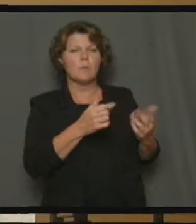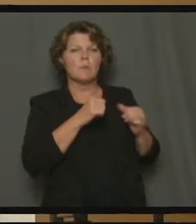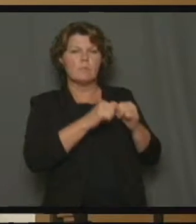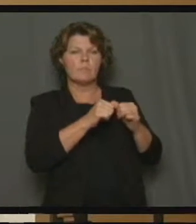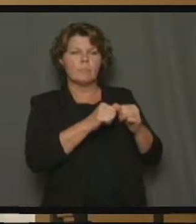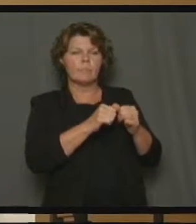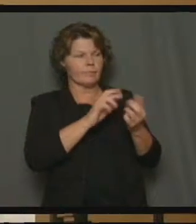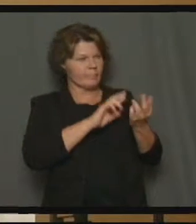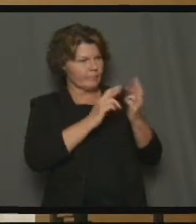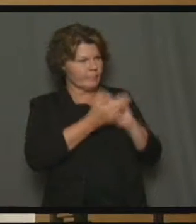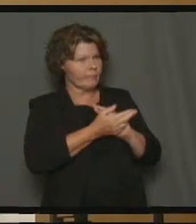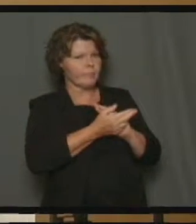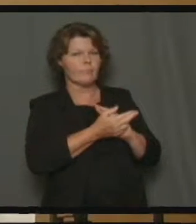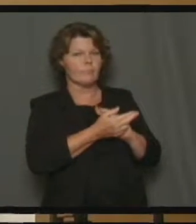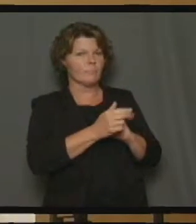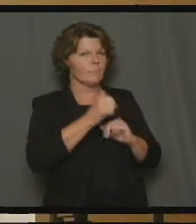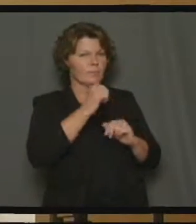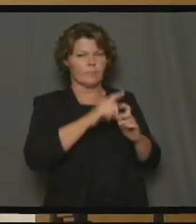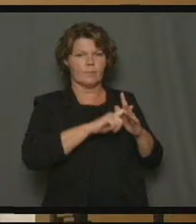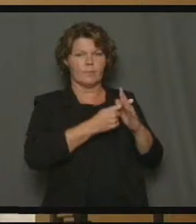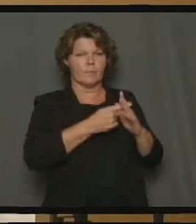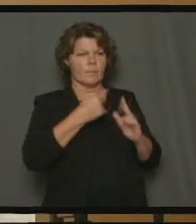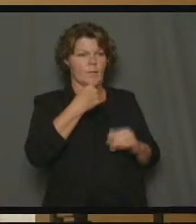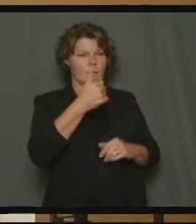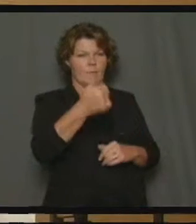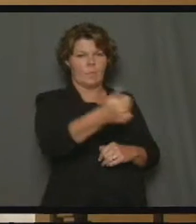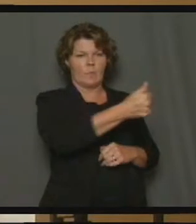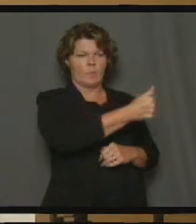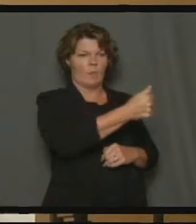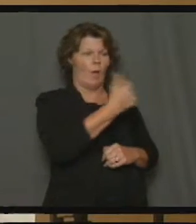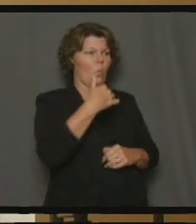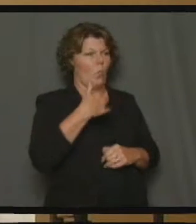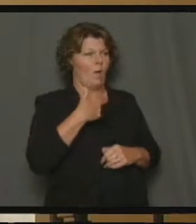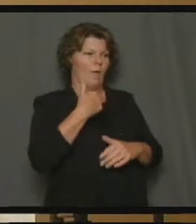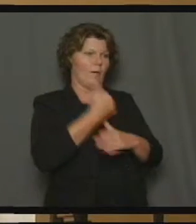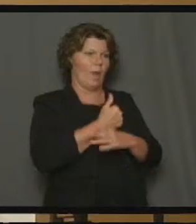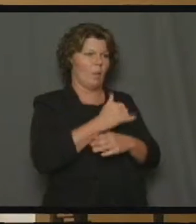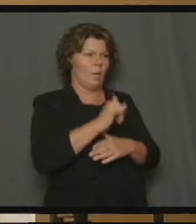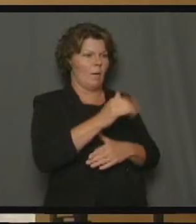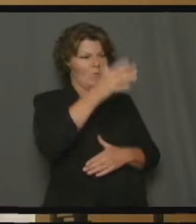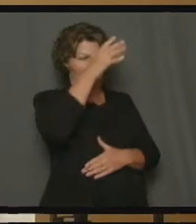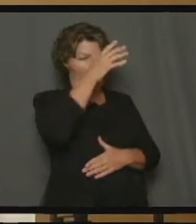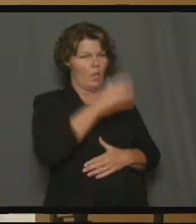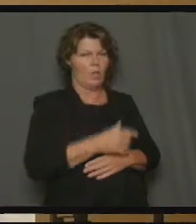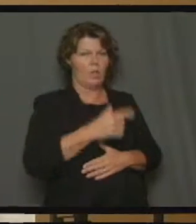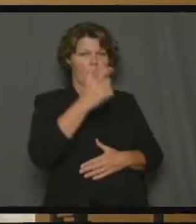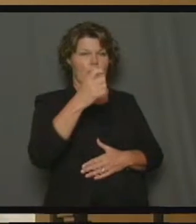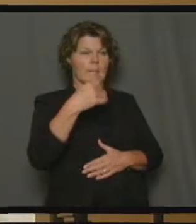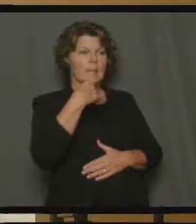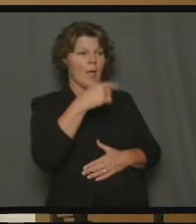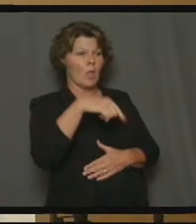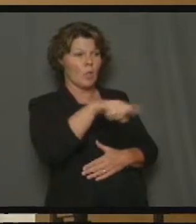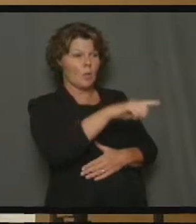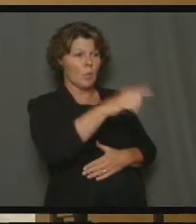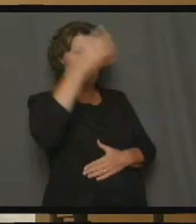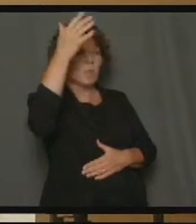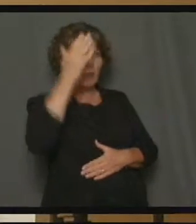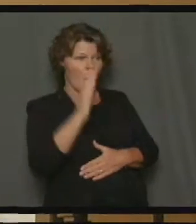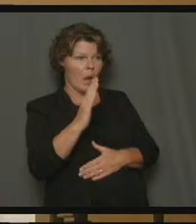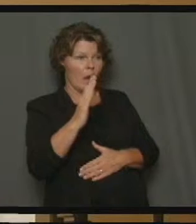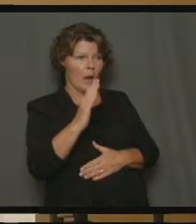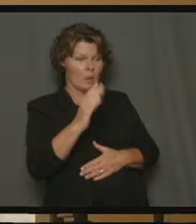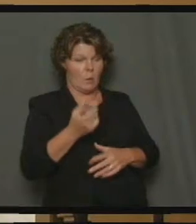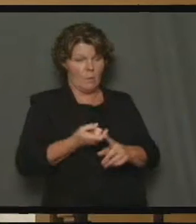with repentance. And do not begin to say to yourself, we have Abraham as our father. For I tell you, God is able from